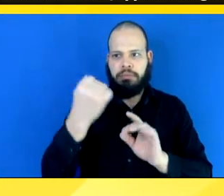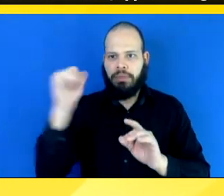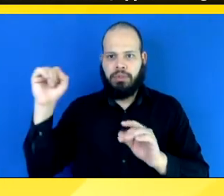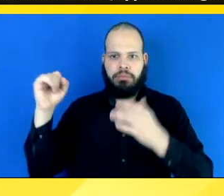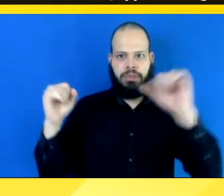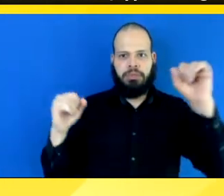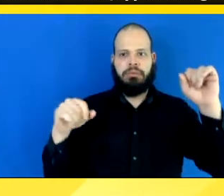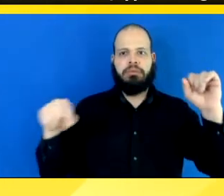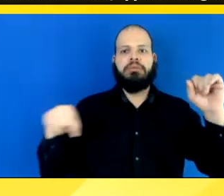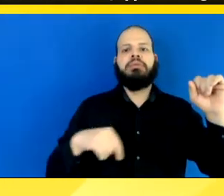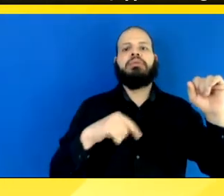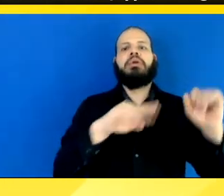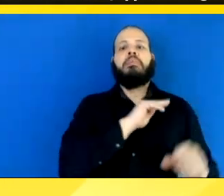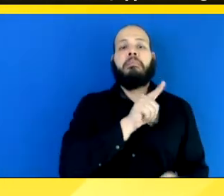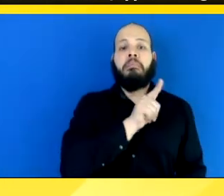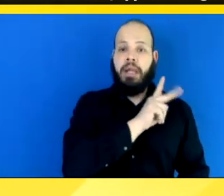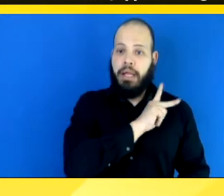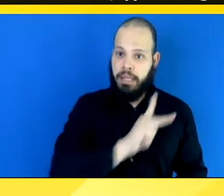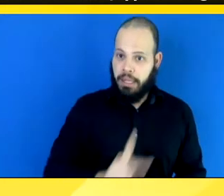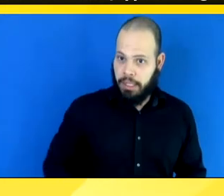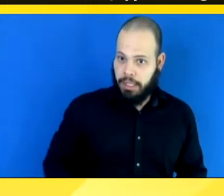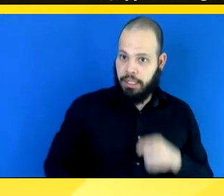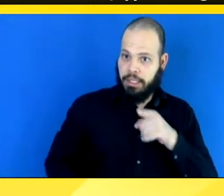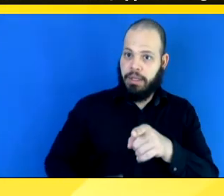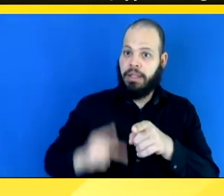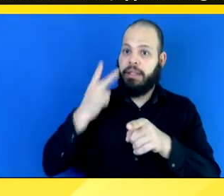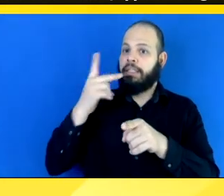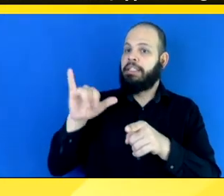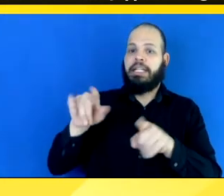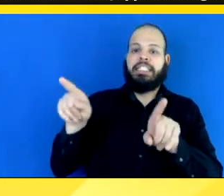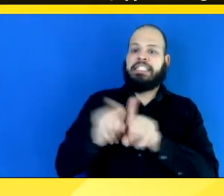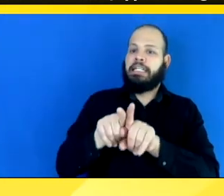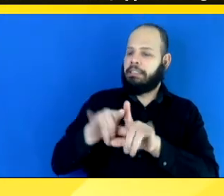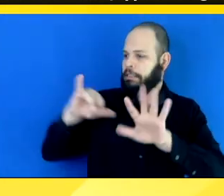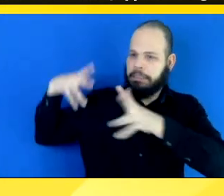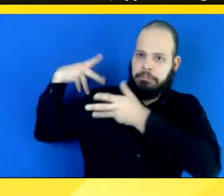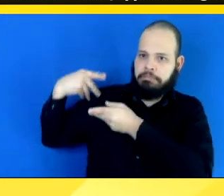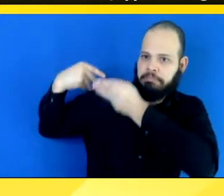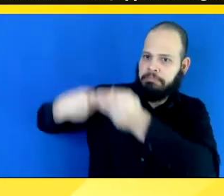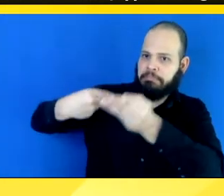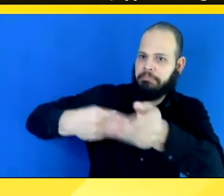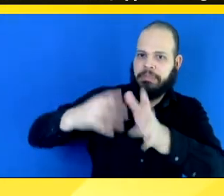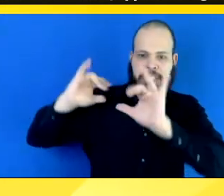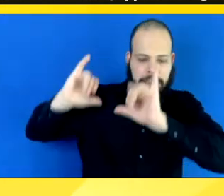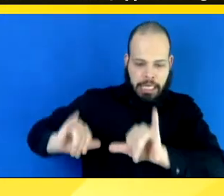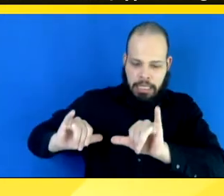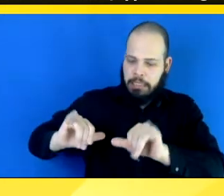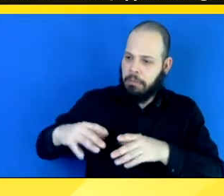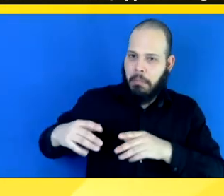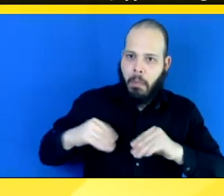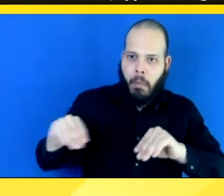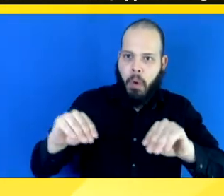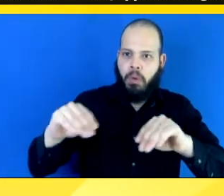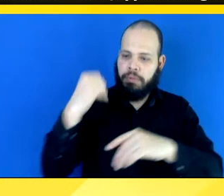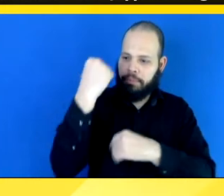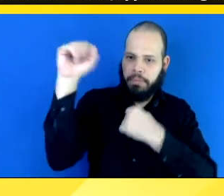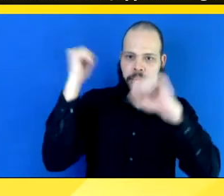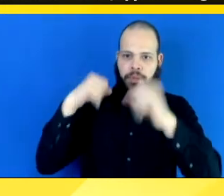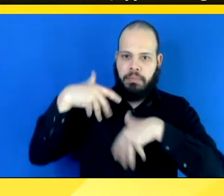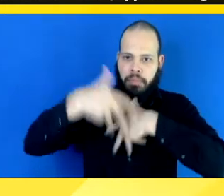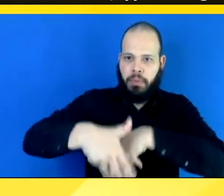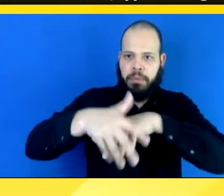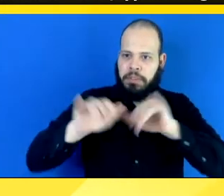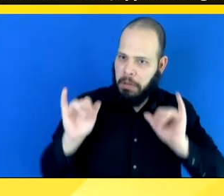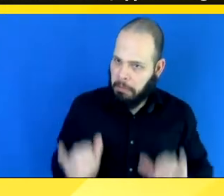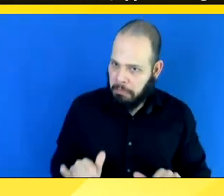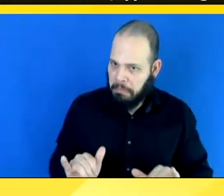ago. When he said it, he said it on that step, so that whenever we figure out